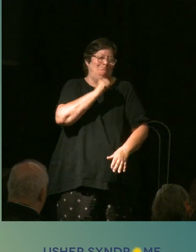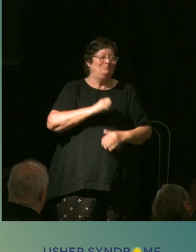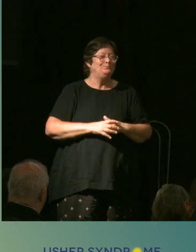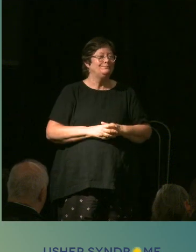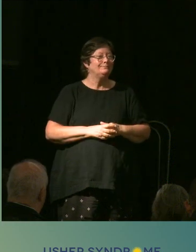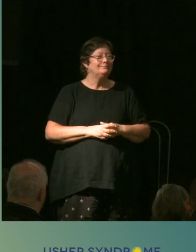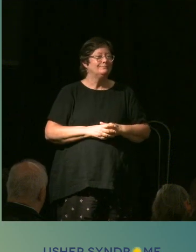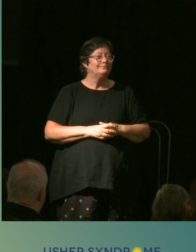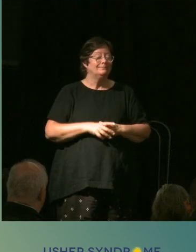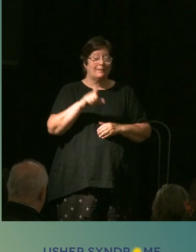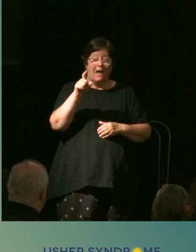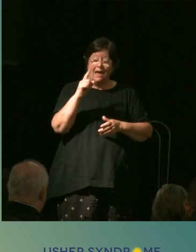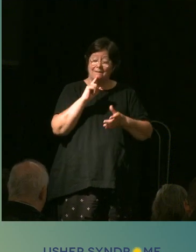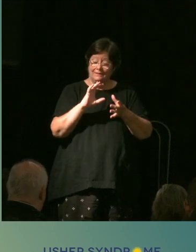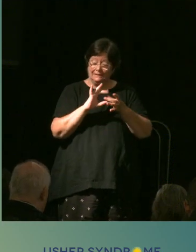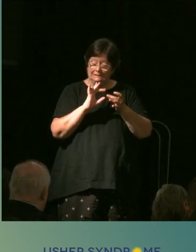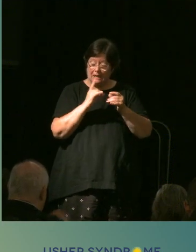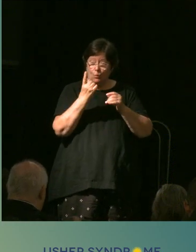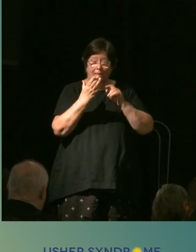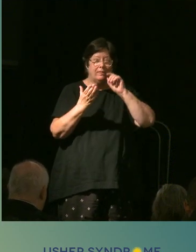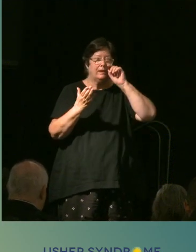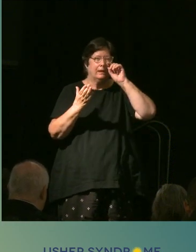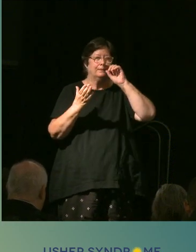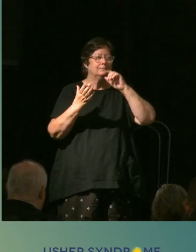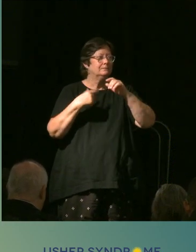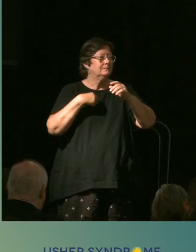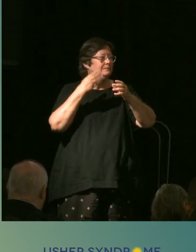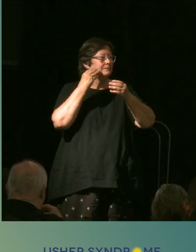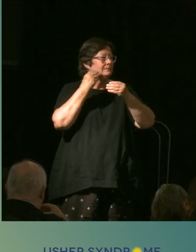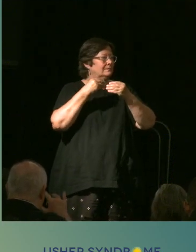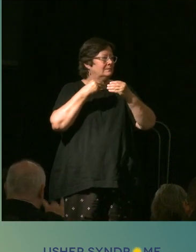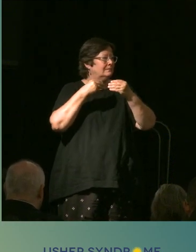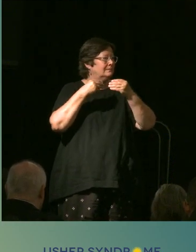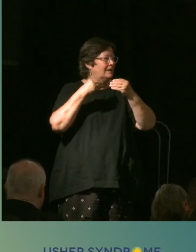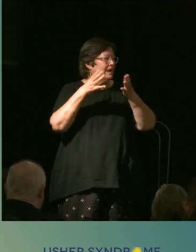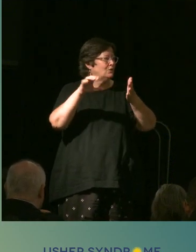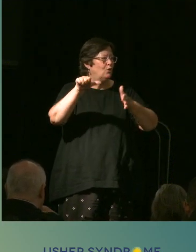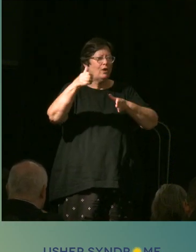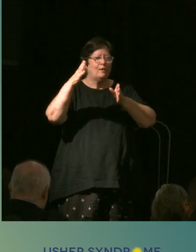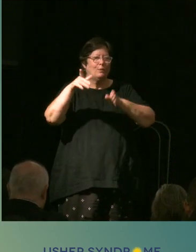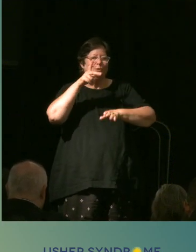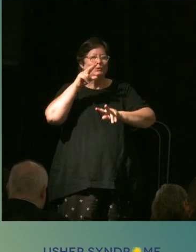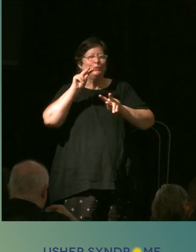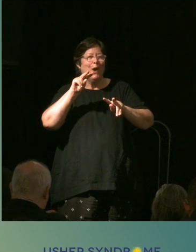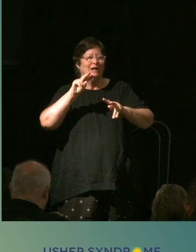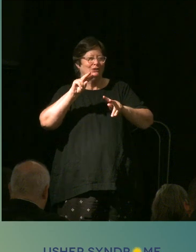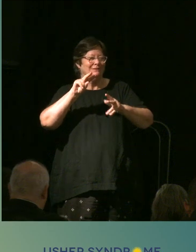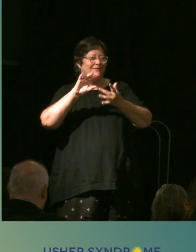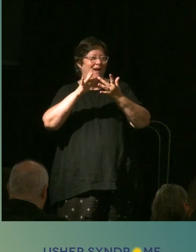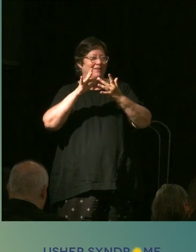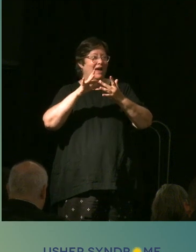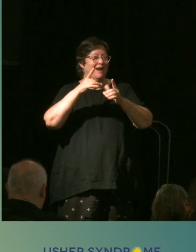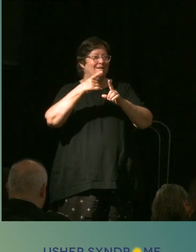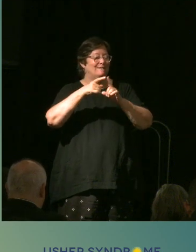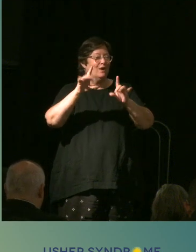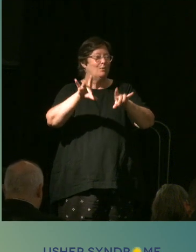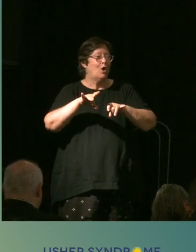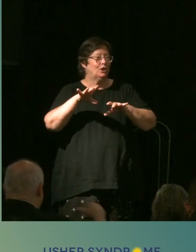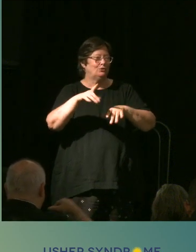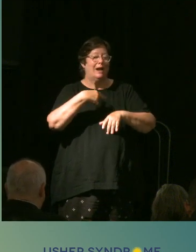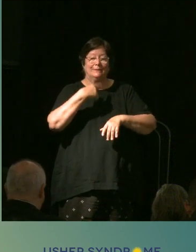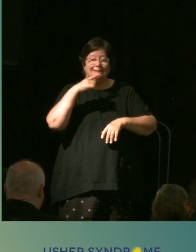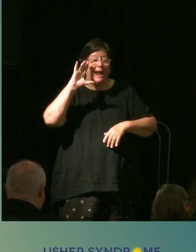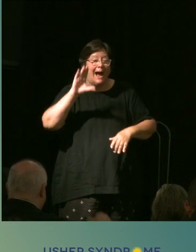need to say one thing. I told Dominique Sturz, who is watching online in Austria, that I would say